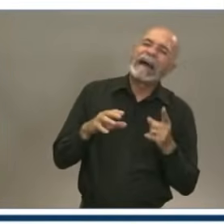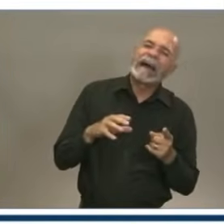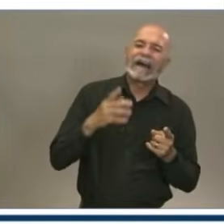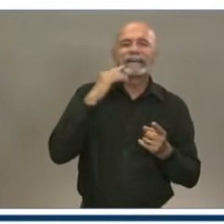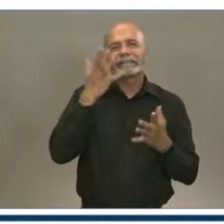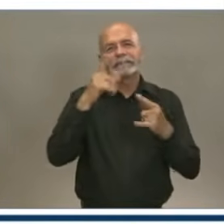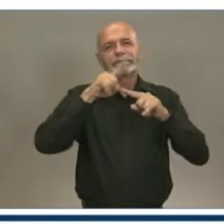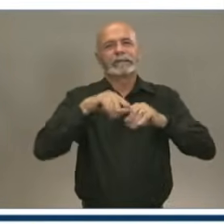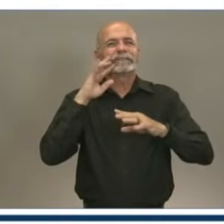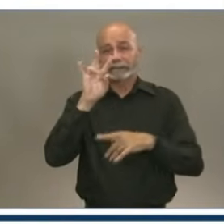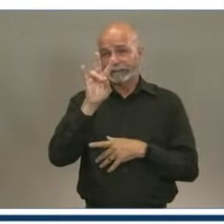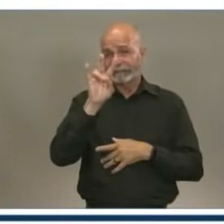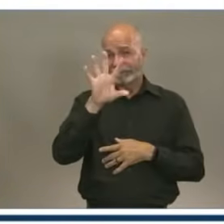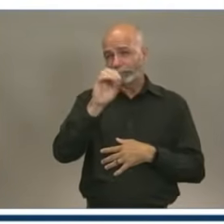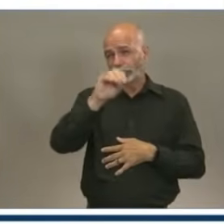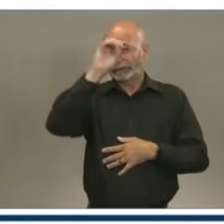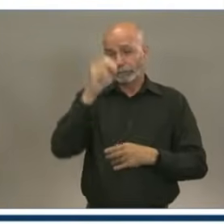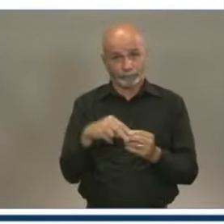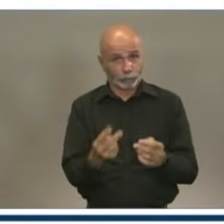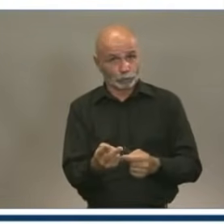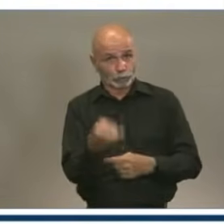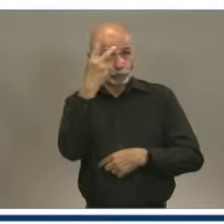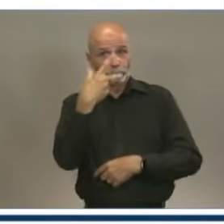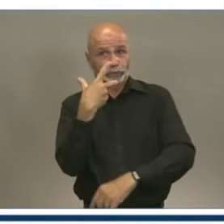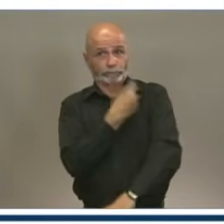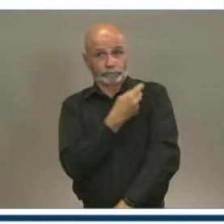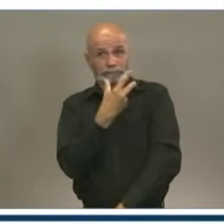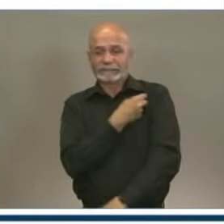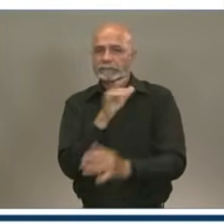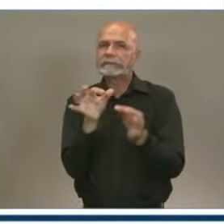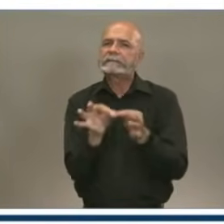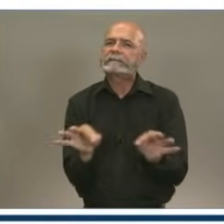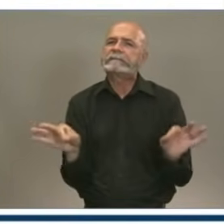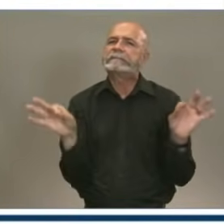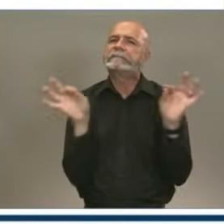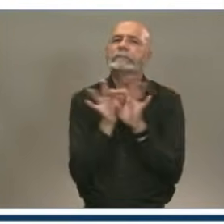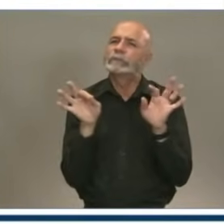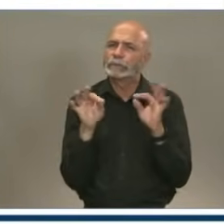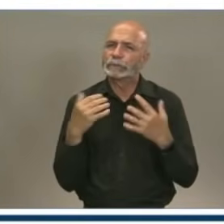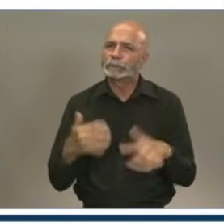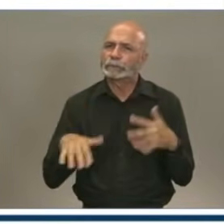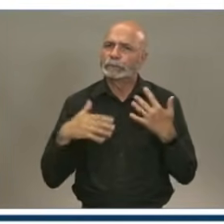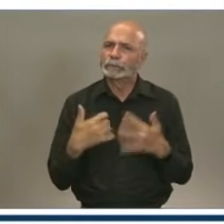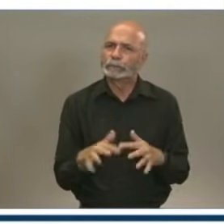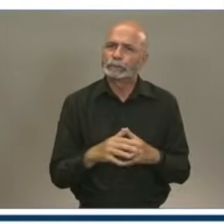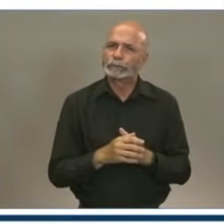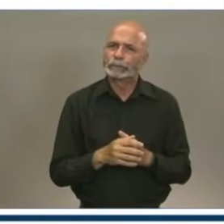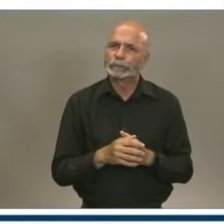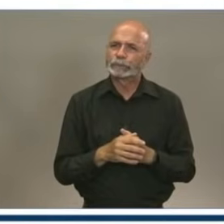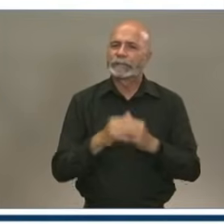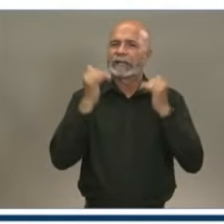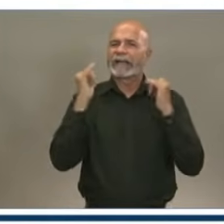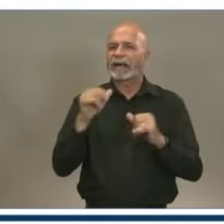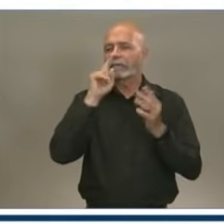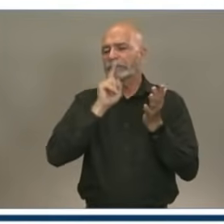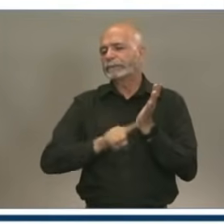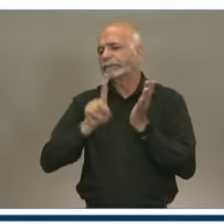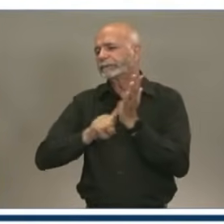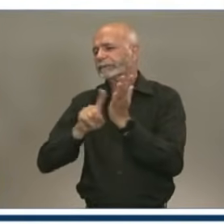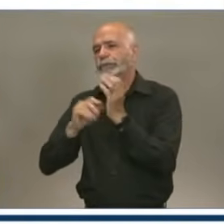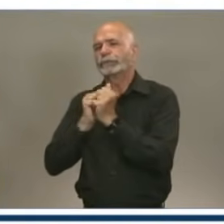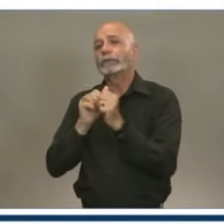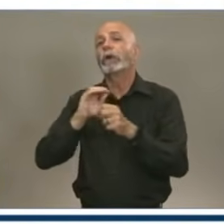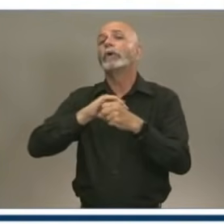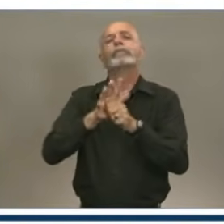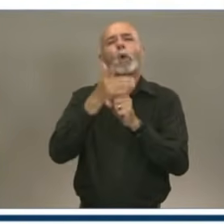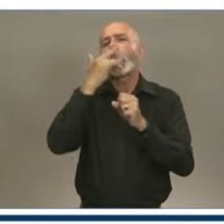doses is the most important piece. We also have to look at where we are with our own epidemiology around the